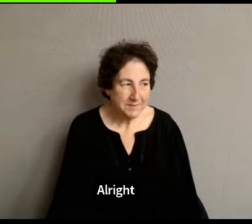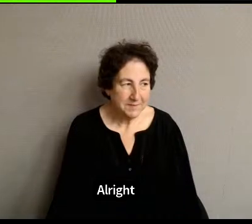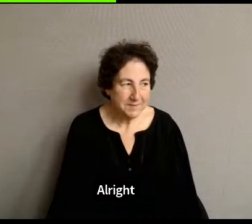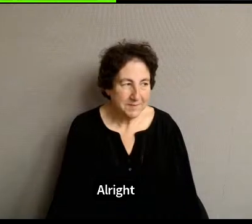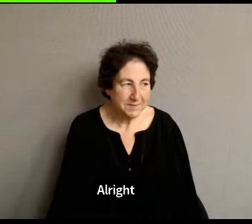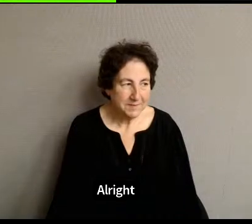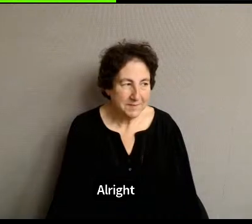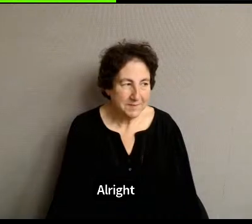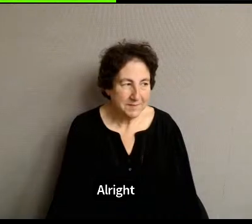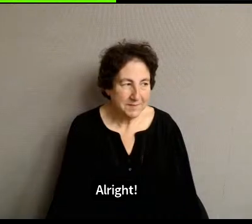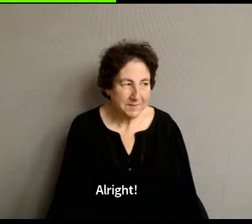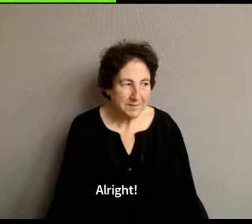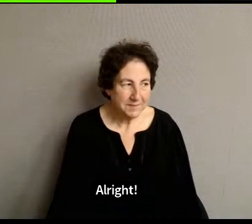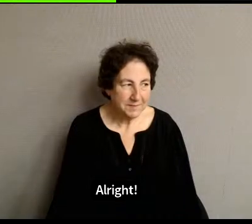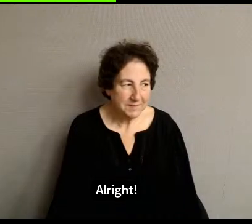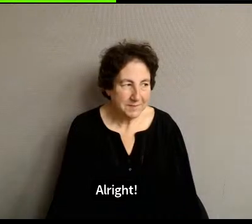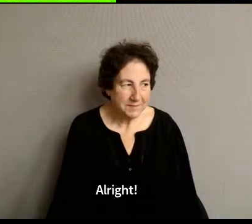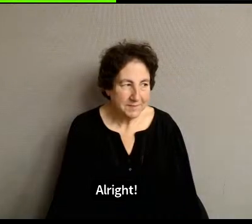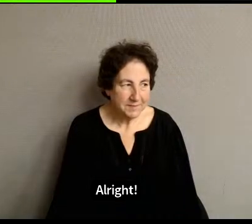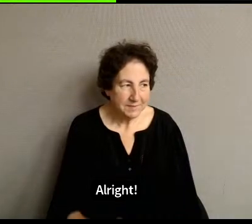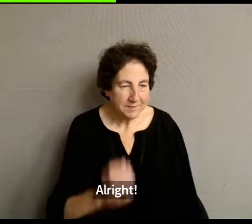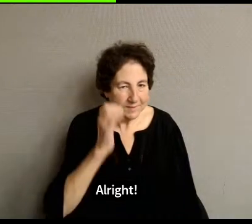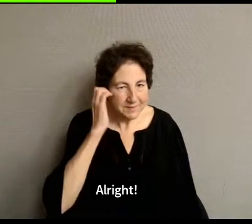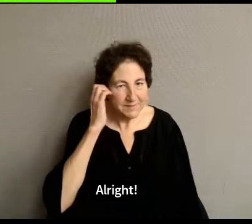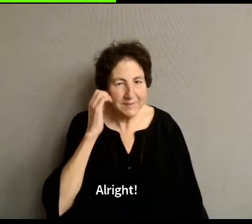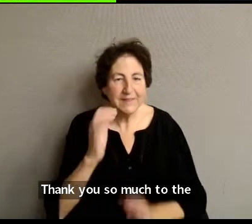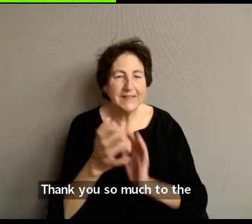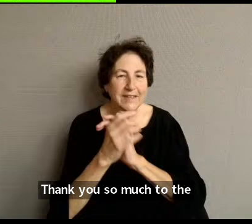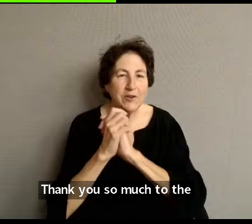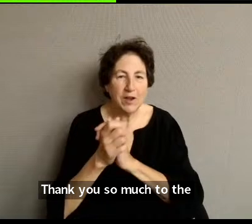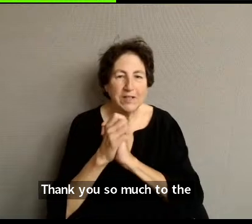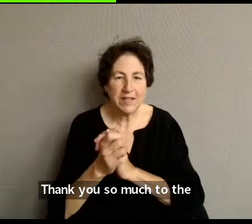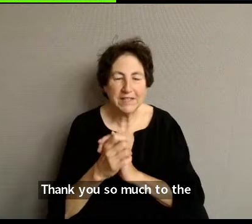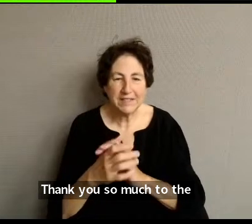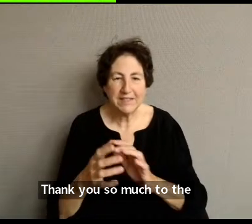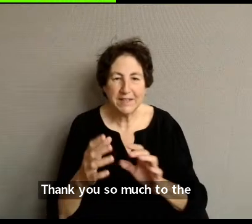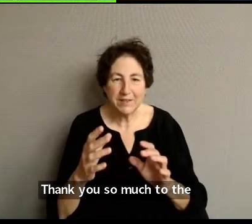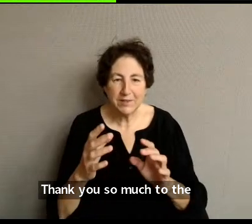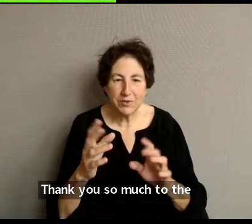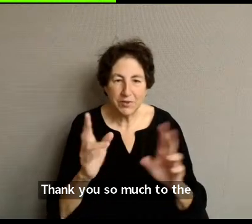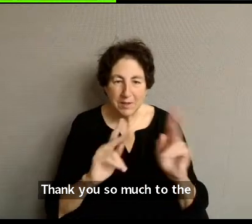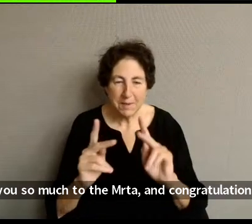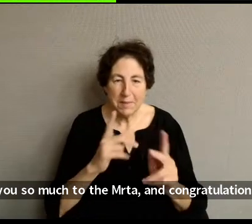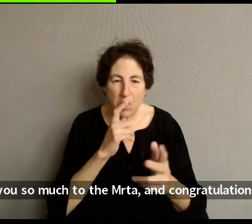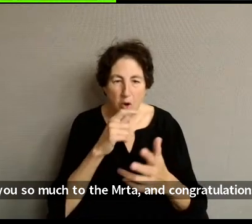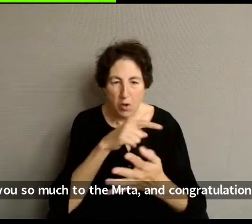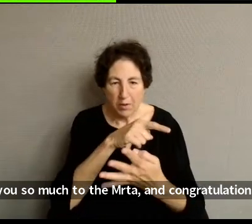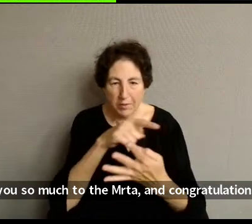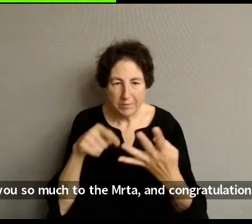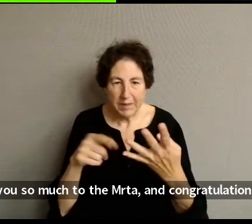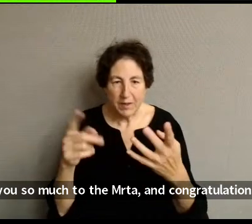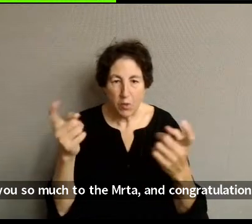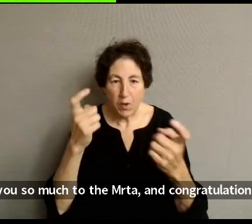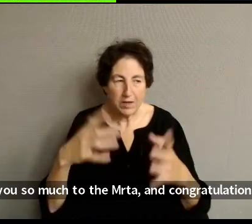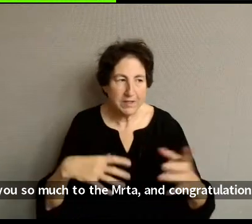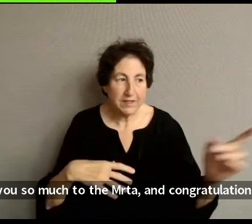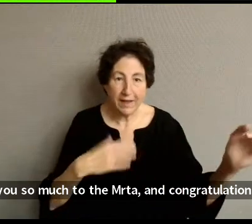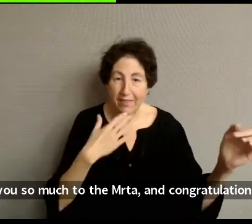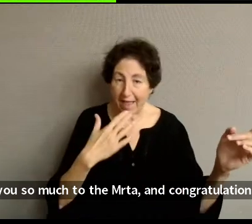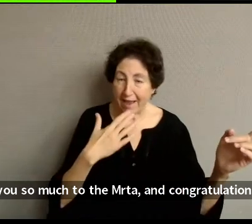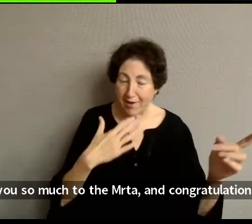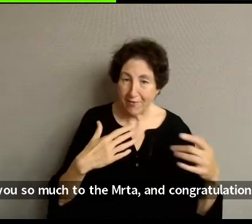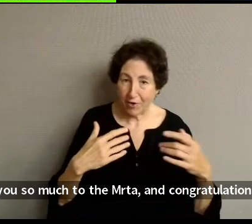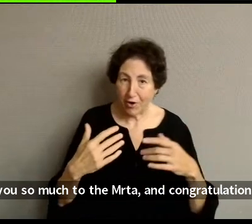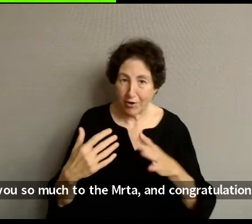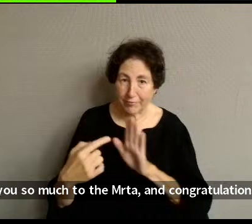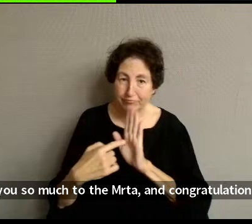Thank you so much to the MRTA and congratulations to to the winners of their grants. Thank you for having us. You're Thank you. welcome.